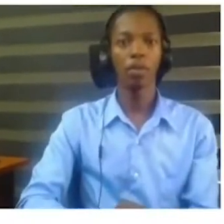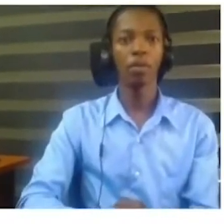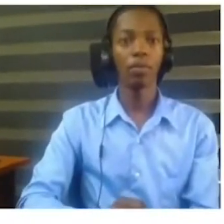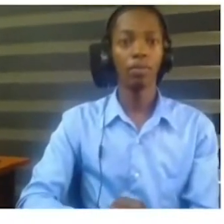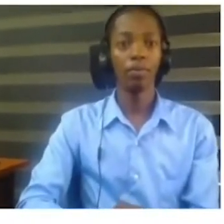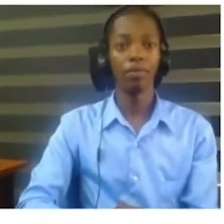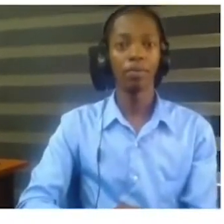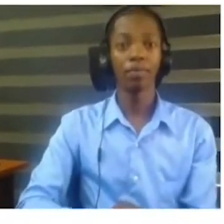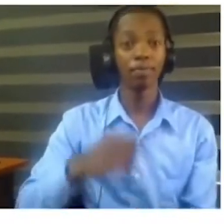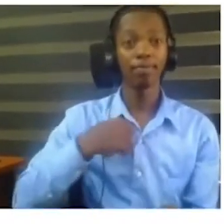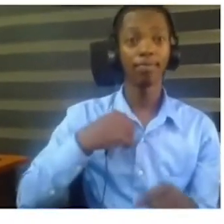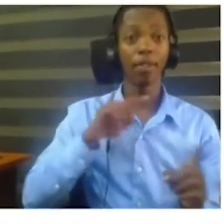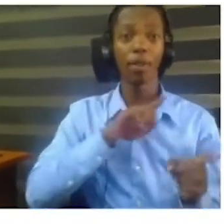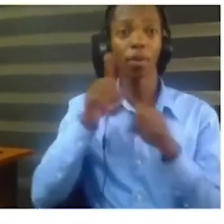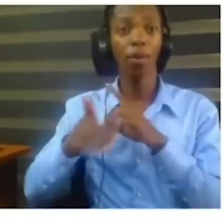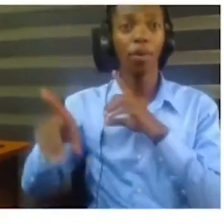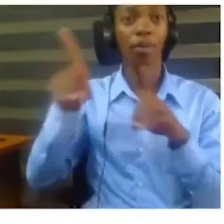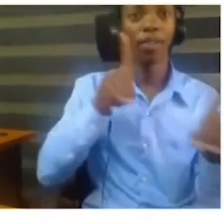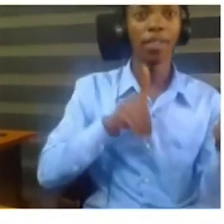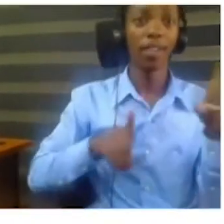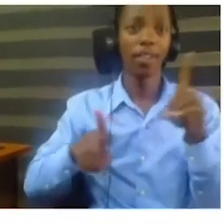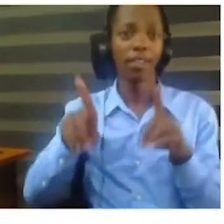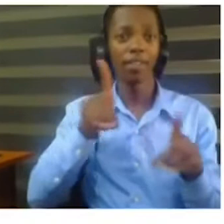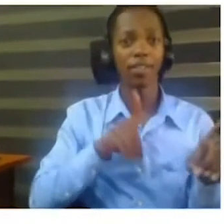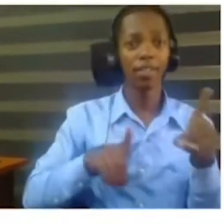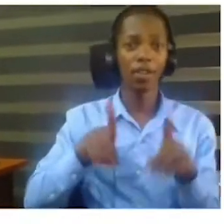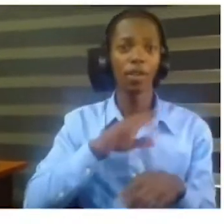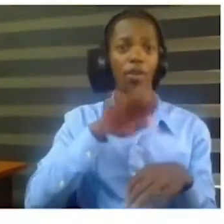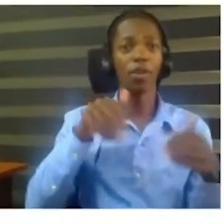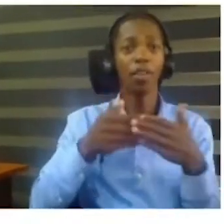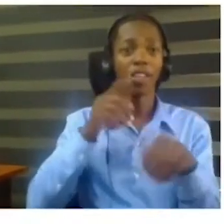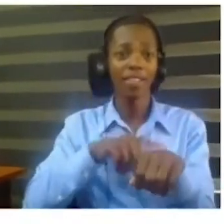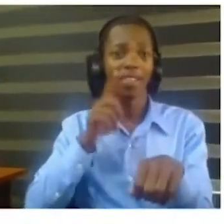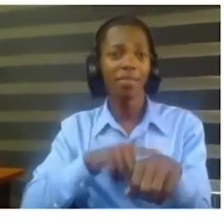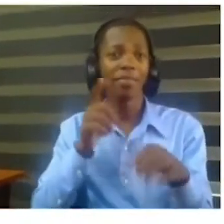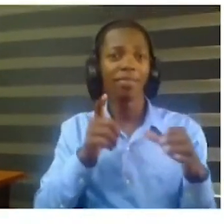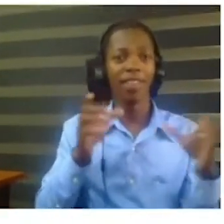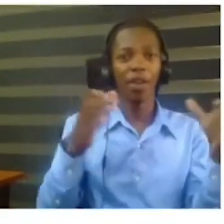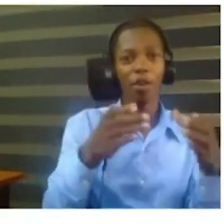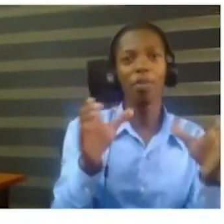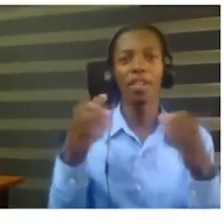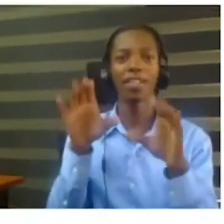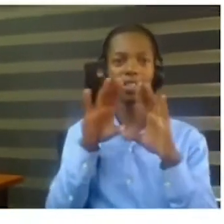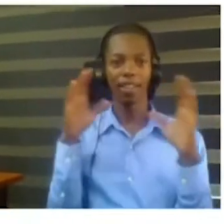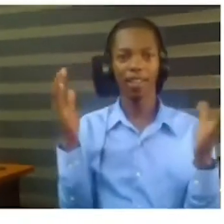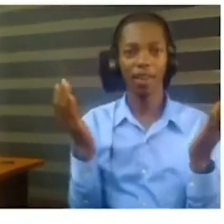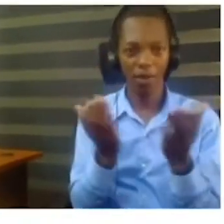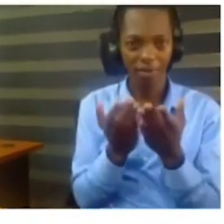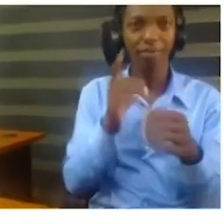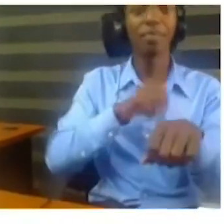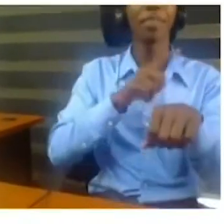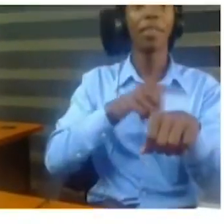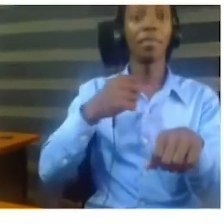to go dancing all the time in communities all over the world. When I was growing up, I